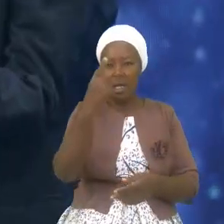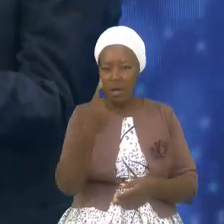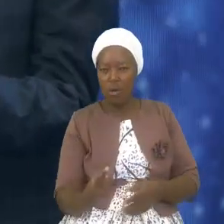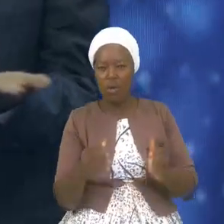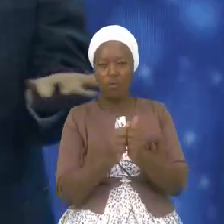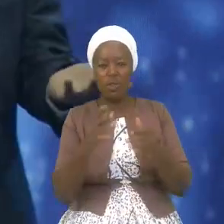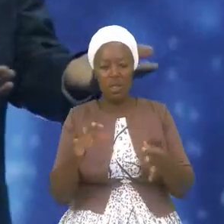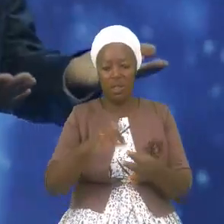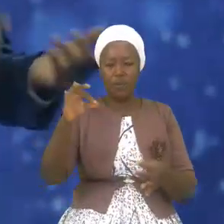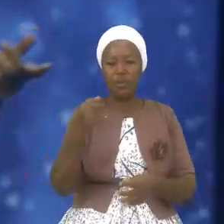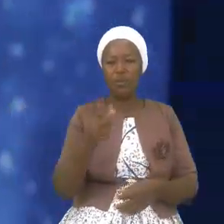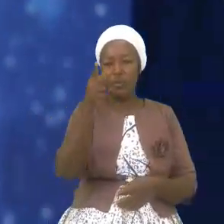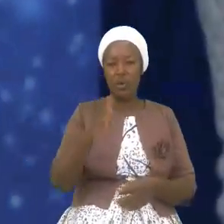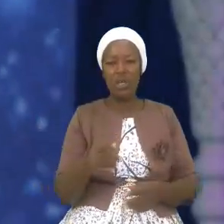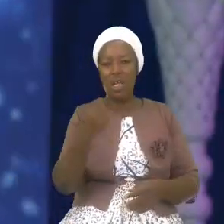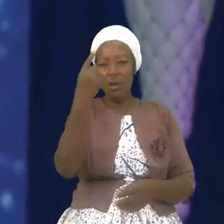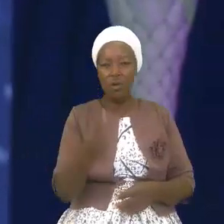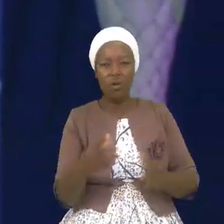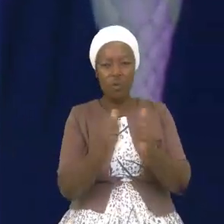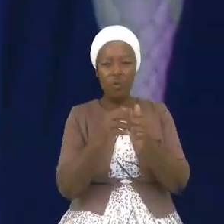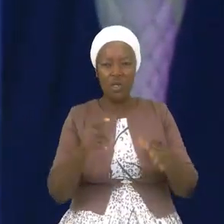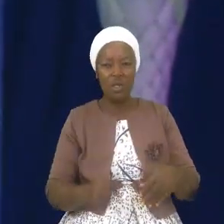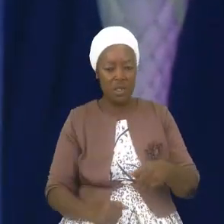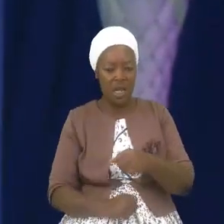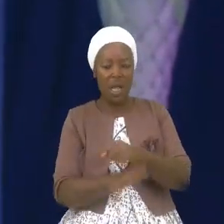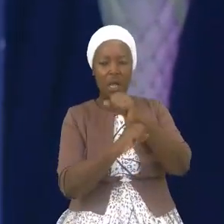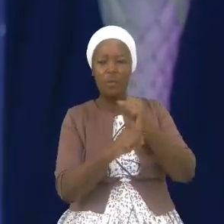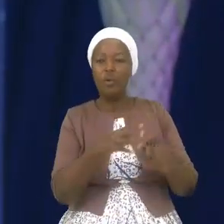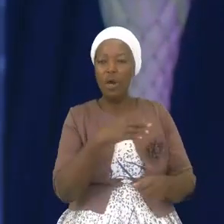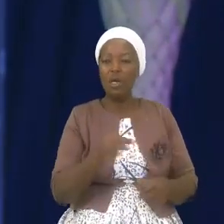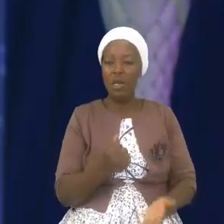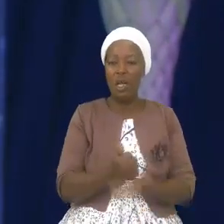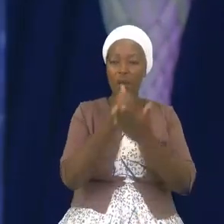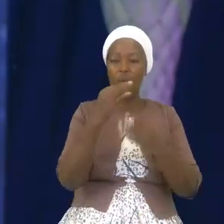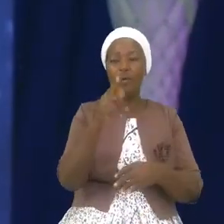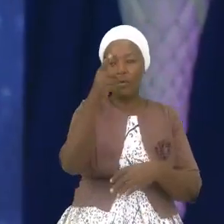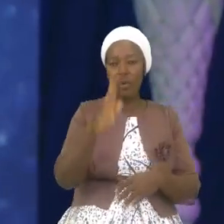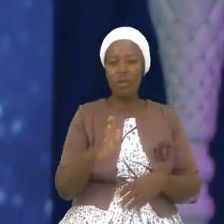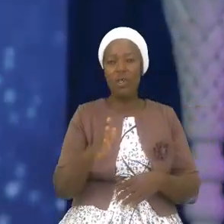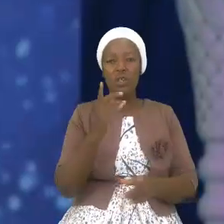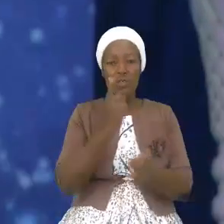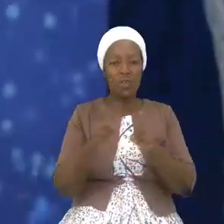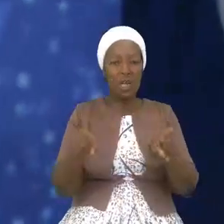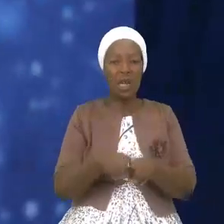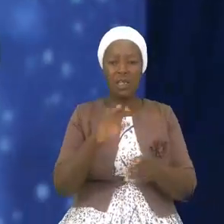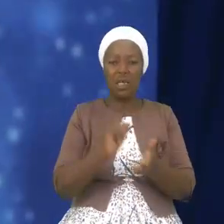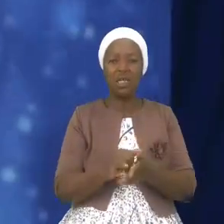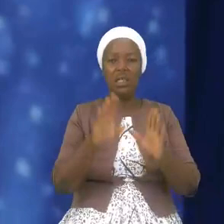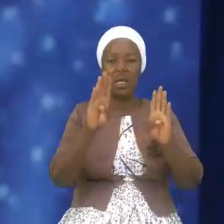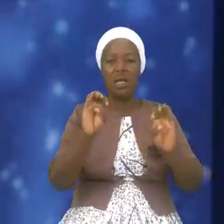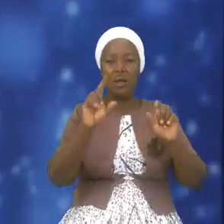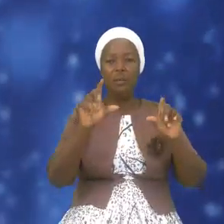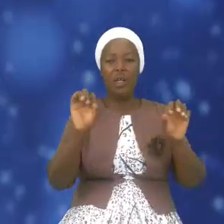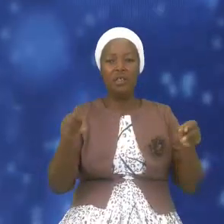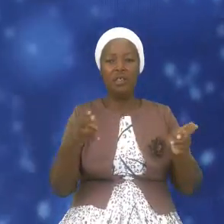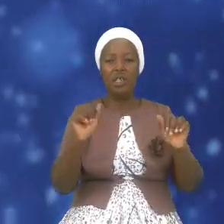the help of God, like Belshazzar, you'll be weighed and found wanting. But when you